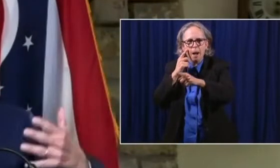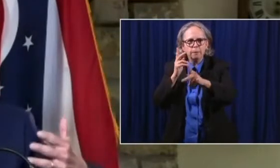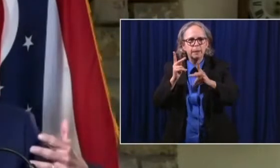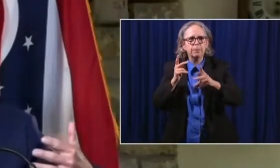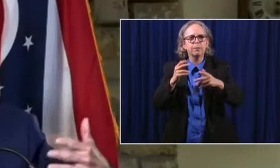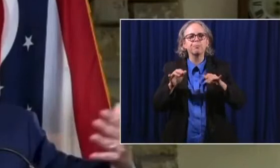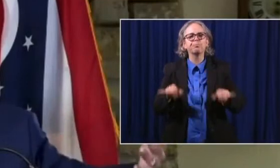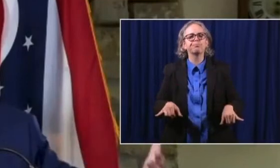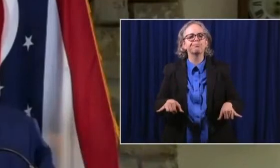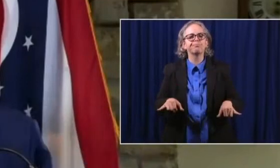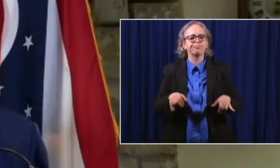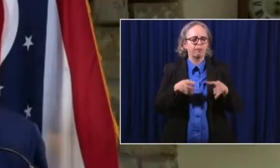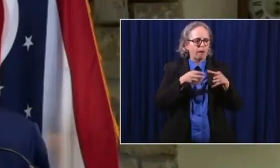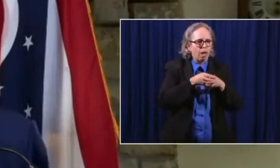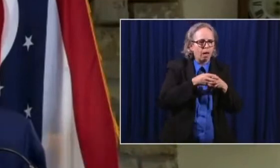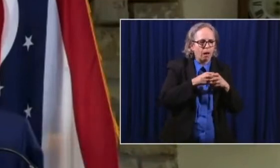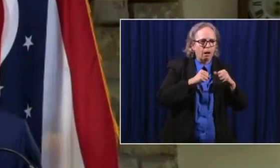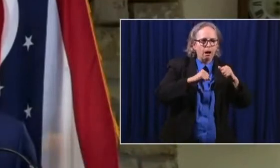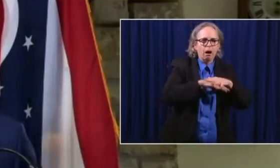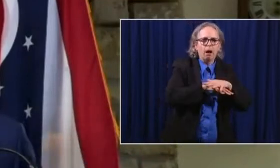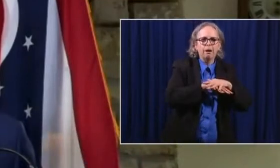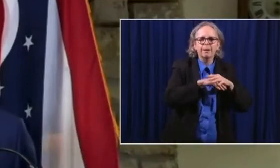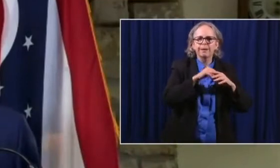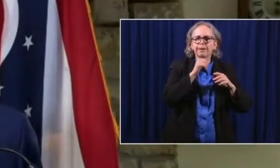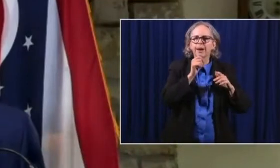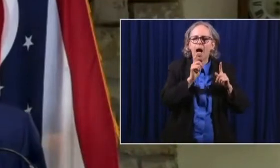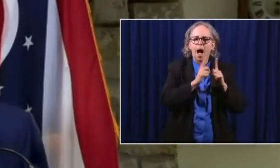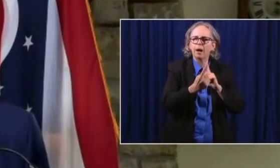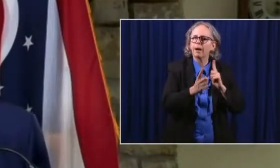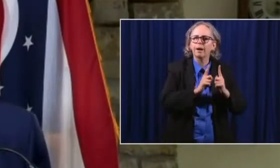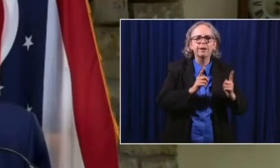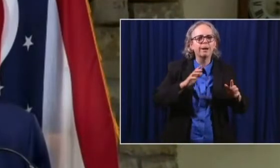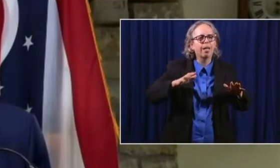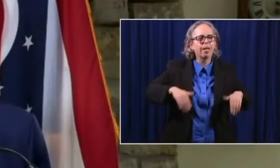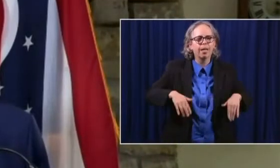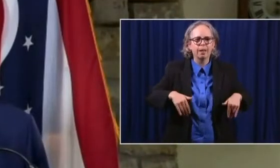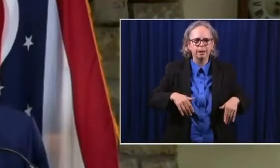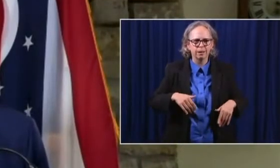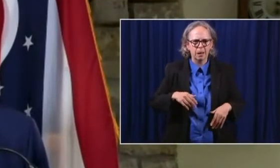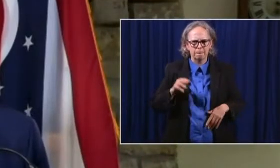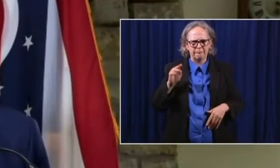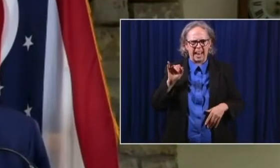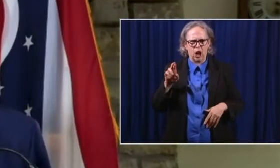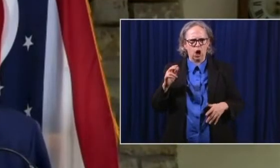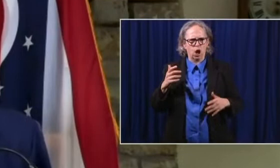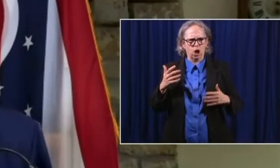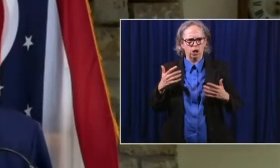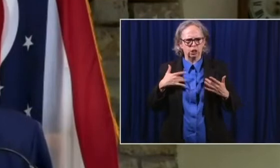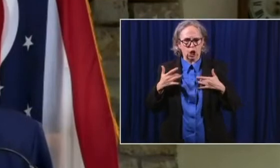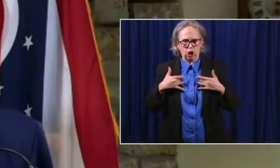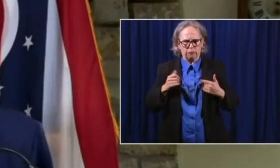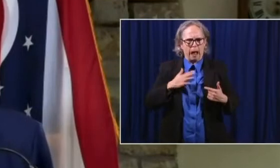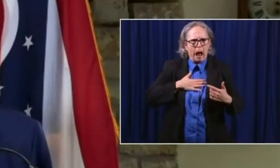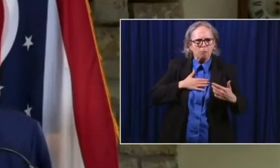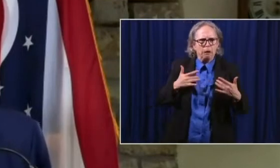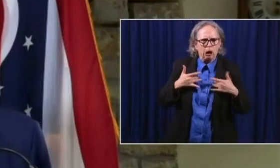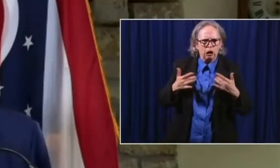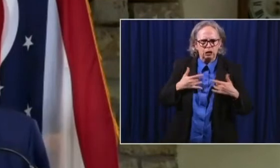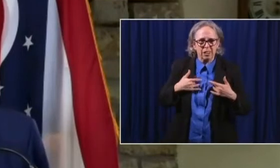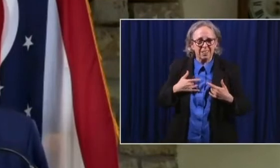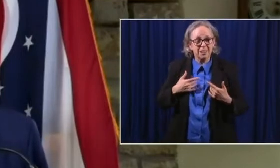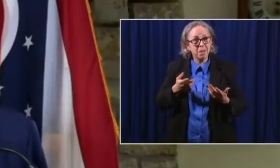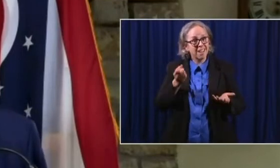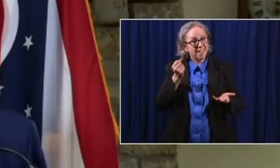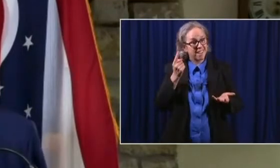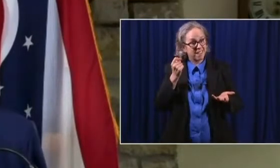distancing, who are very close together. And that's worries the mayor, it worries me. But overall, Franklin County has done